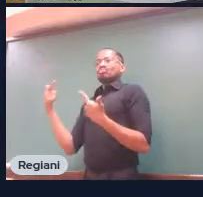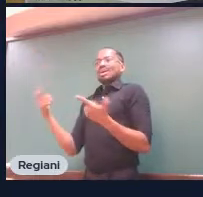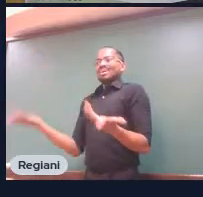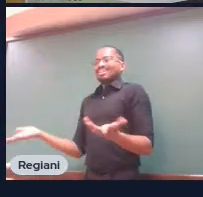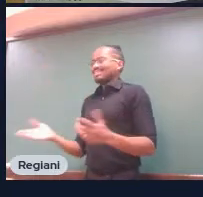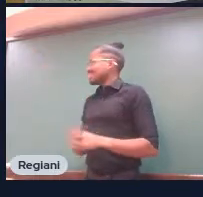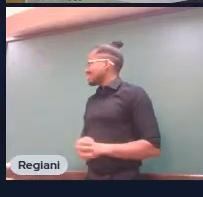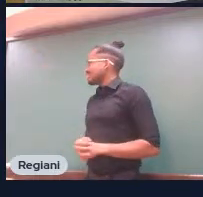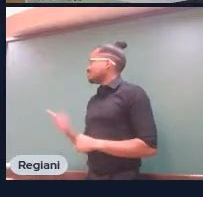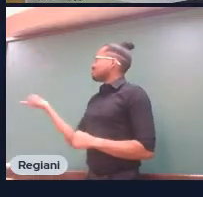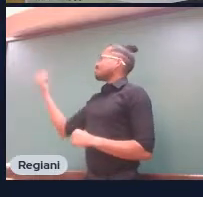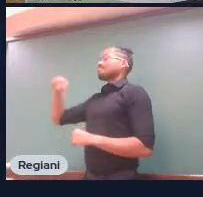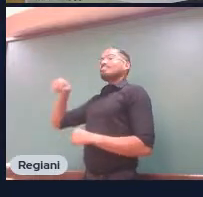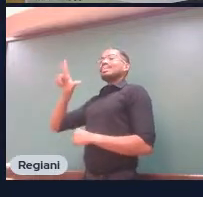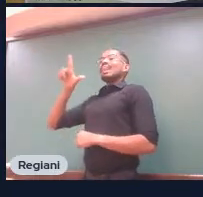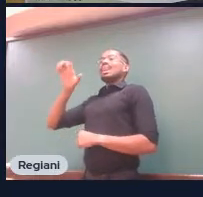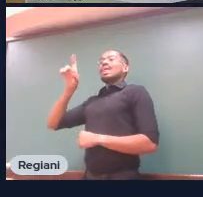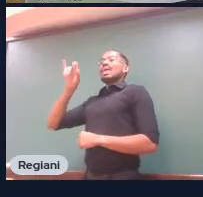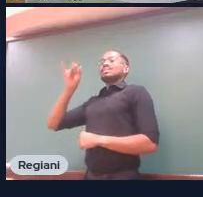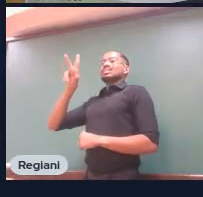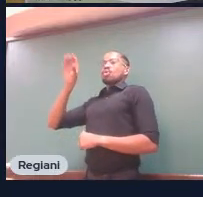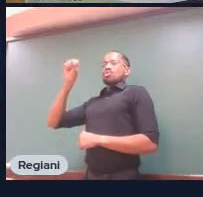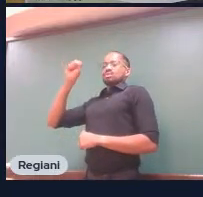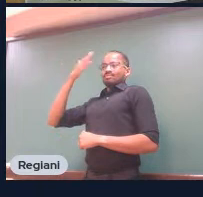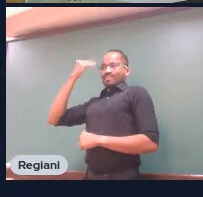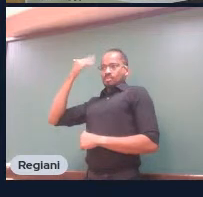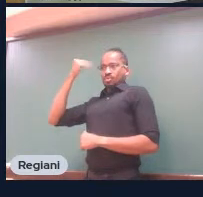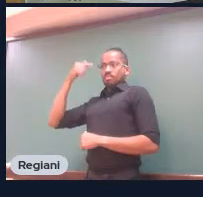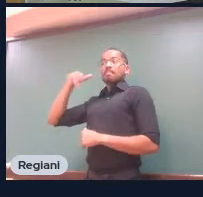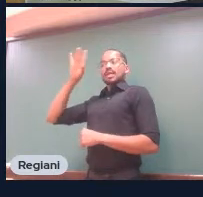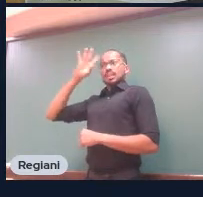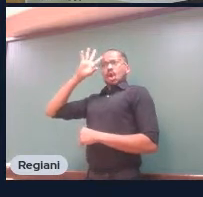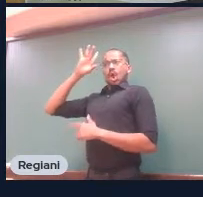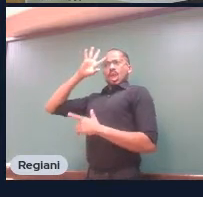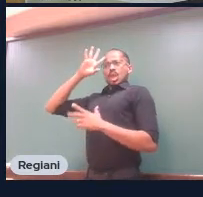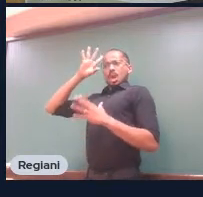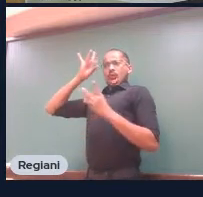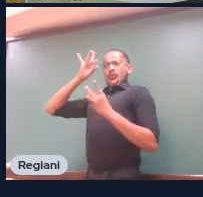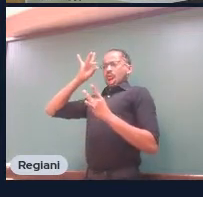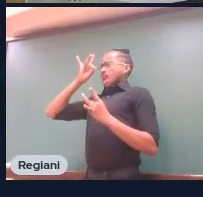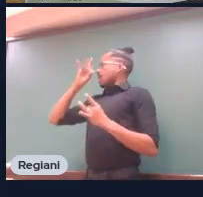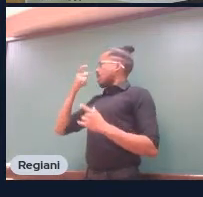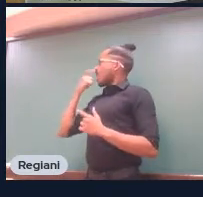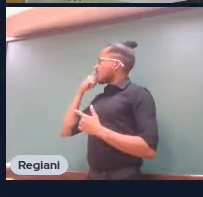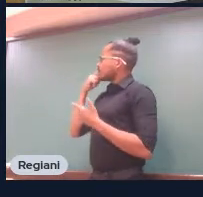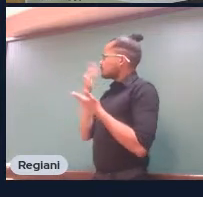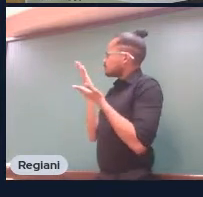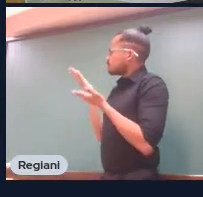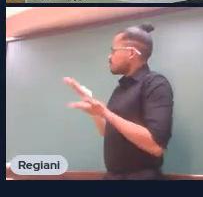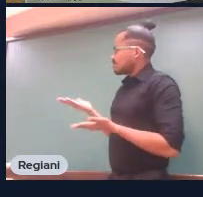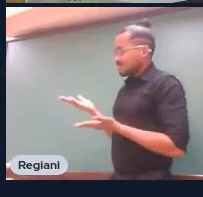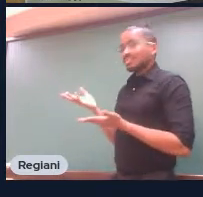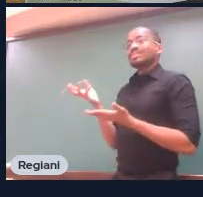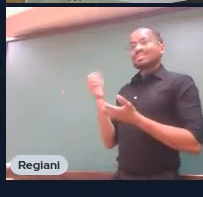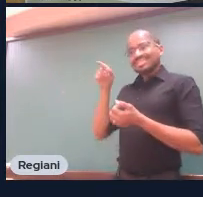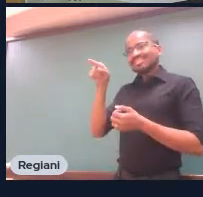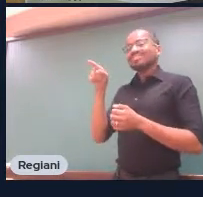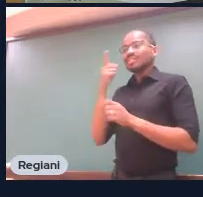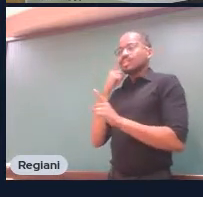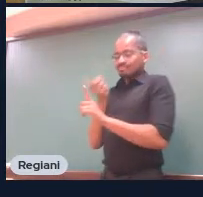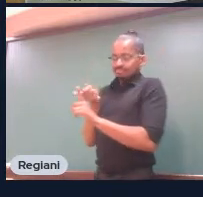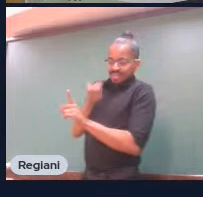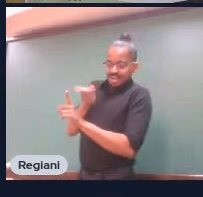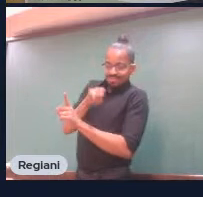This is Lexicos, a more theoretical journal. Surprisingly, luckily, if you go down the list, you might